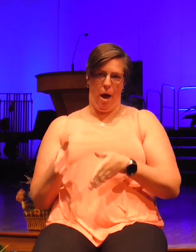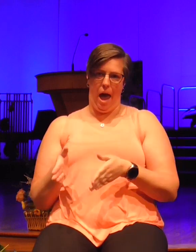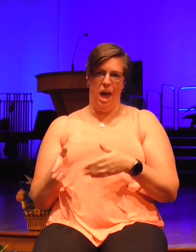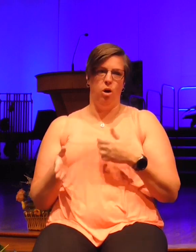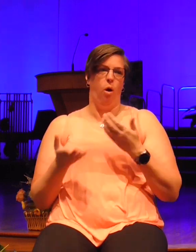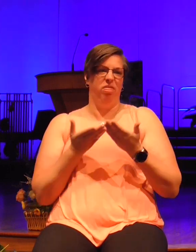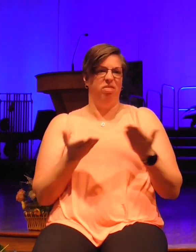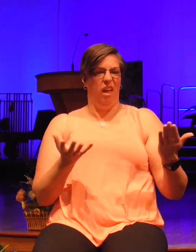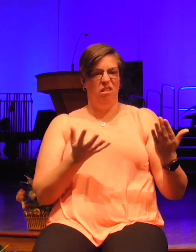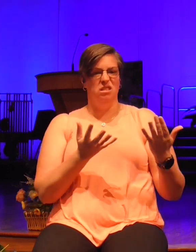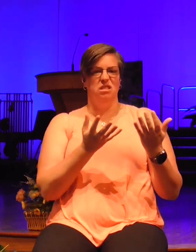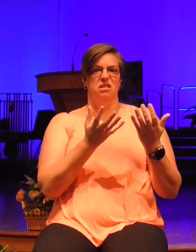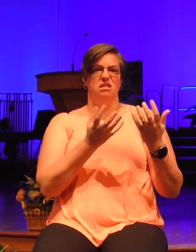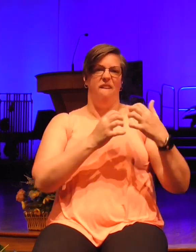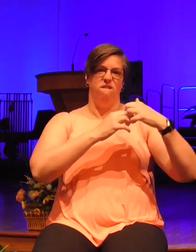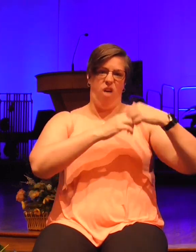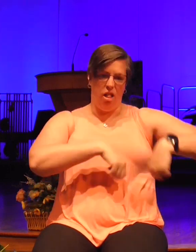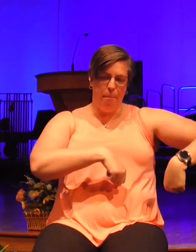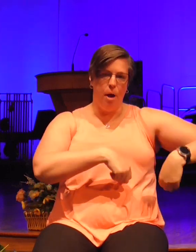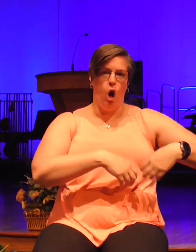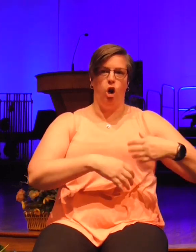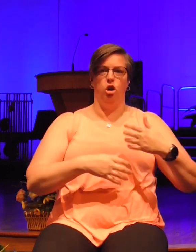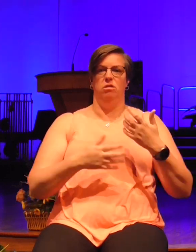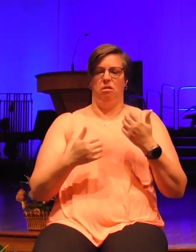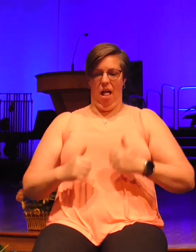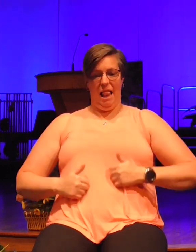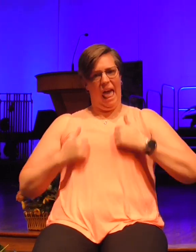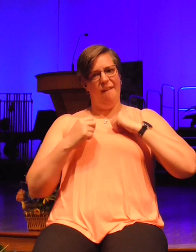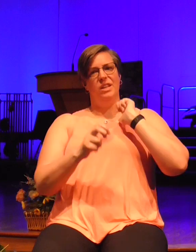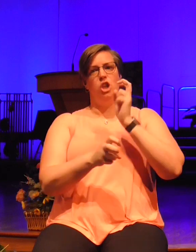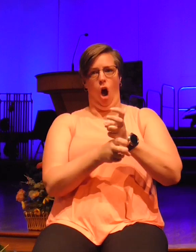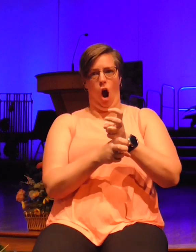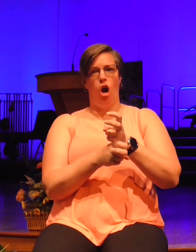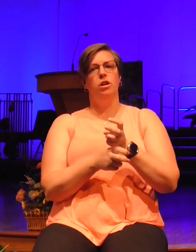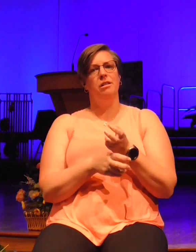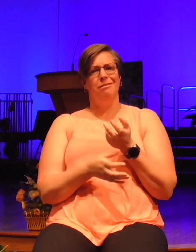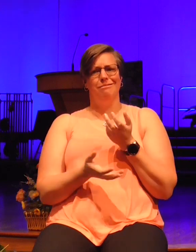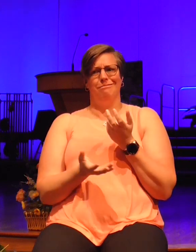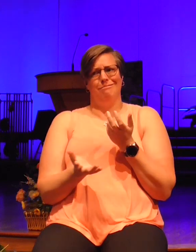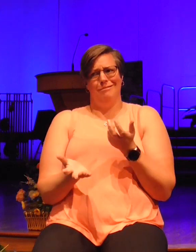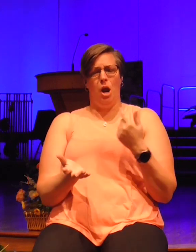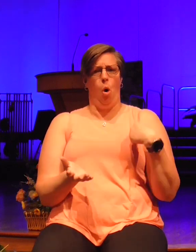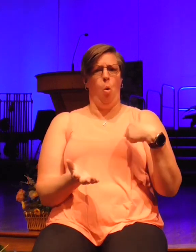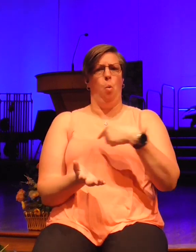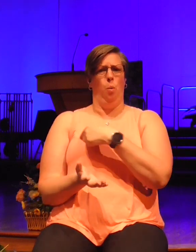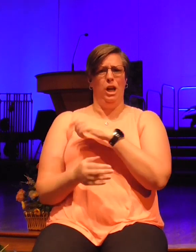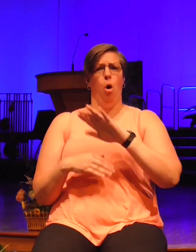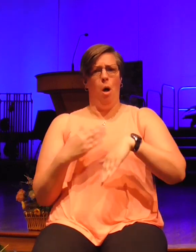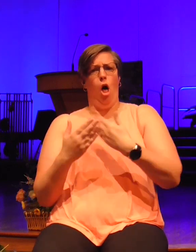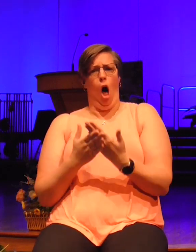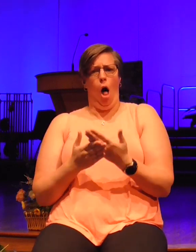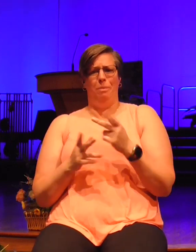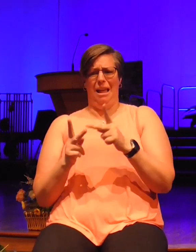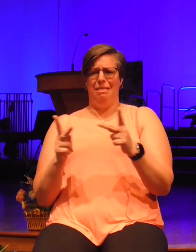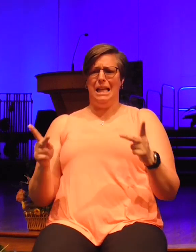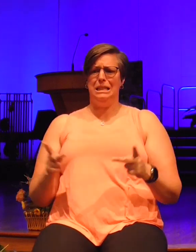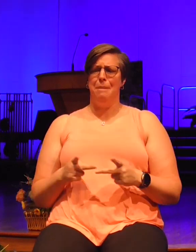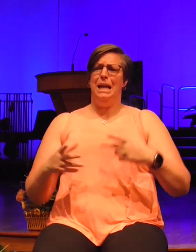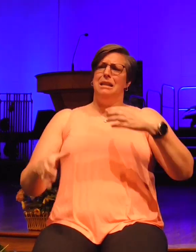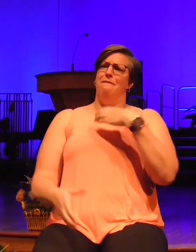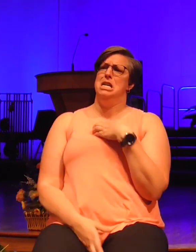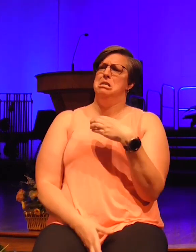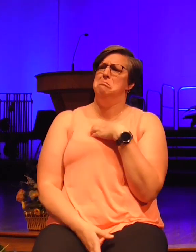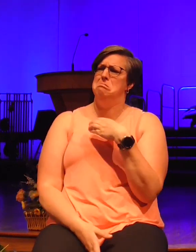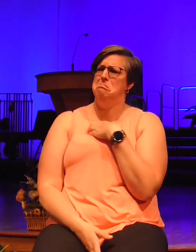or when life gets hard, or challenges come up, there's a shelf life for all of us to be in that space